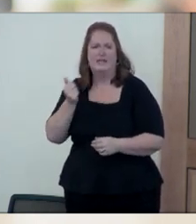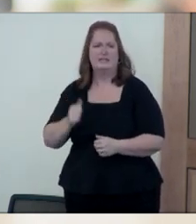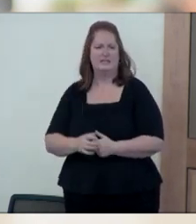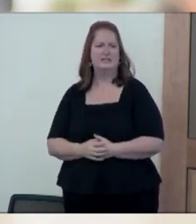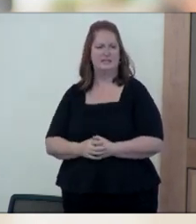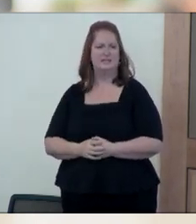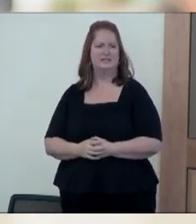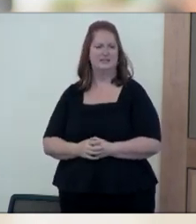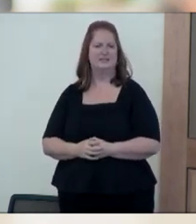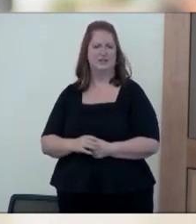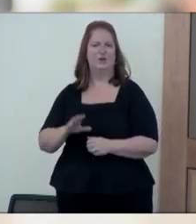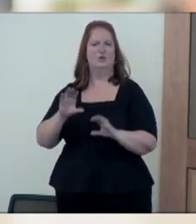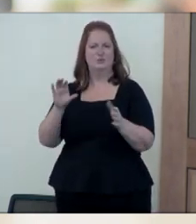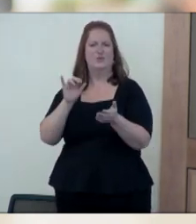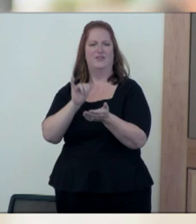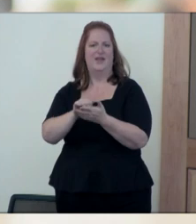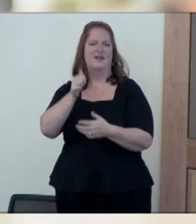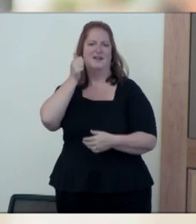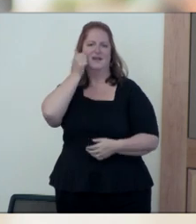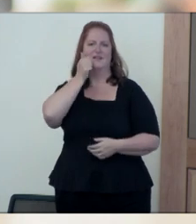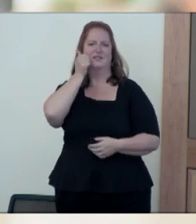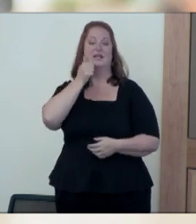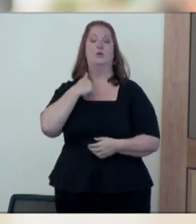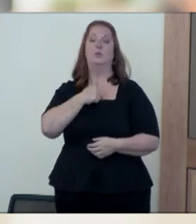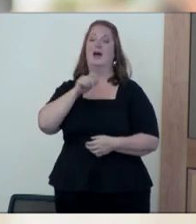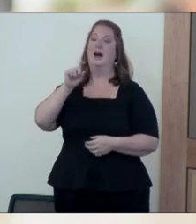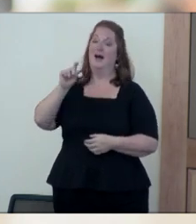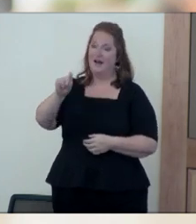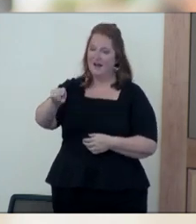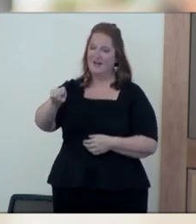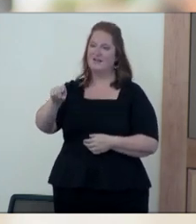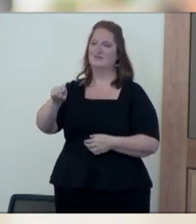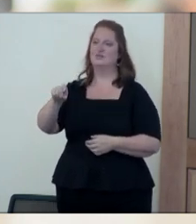do it every day. We have to be the best.